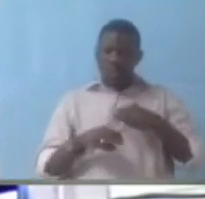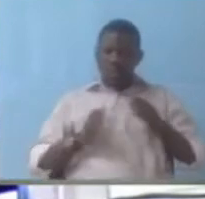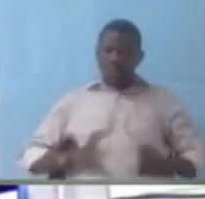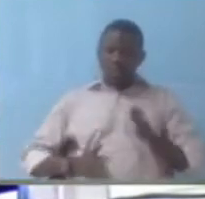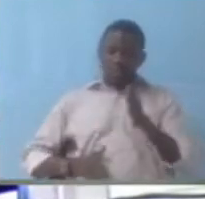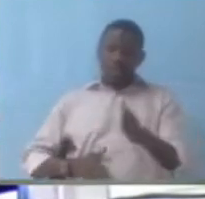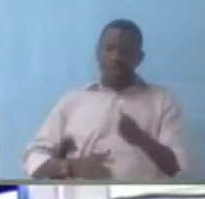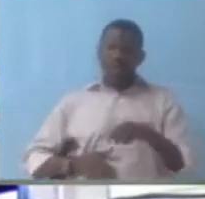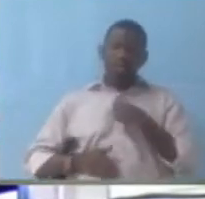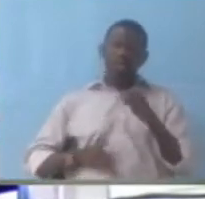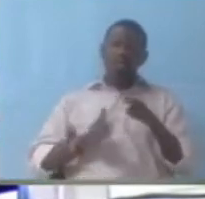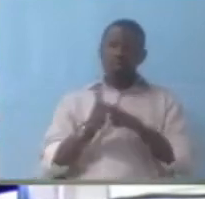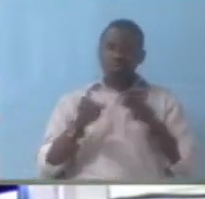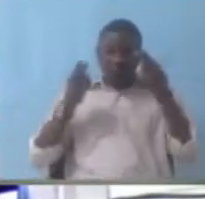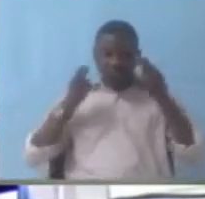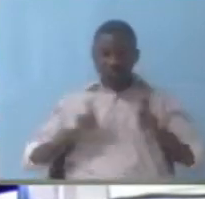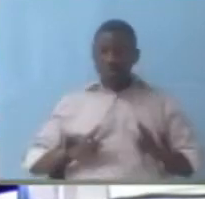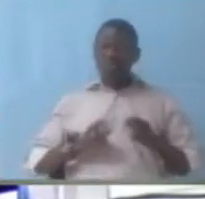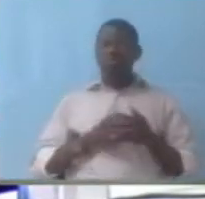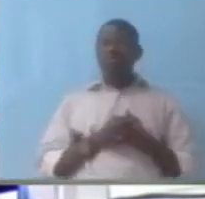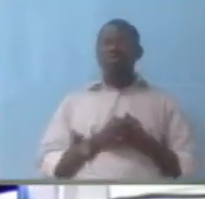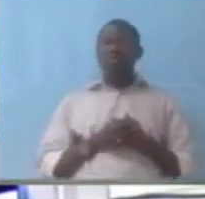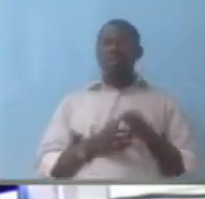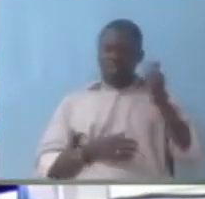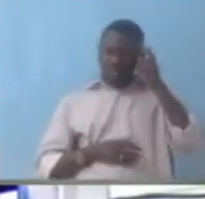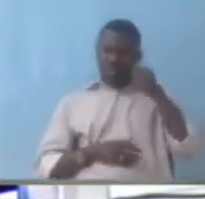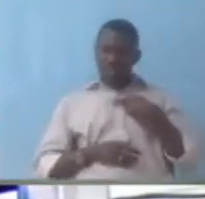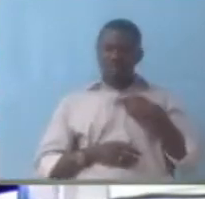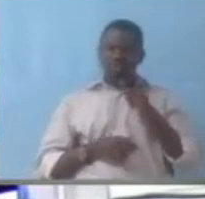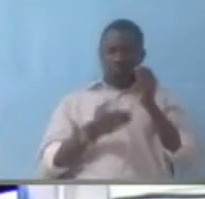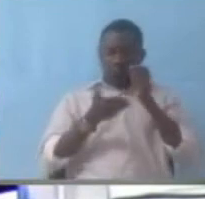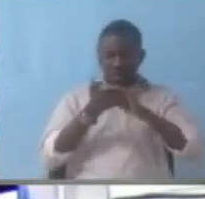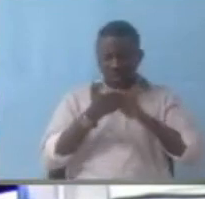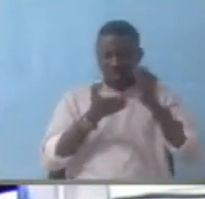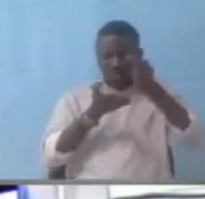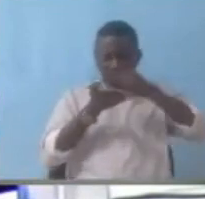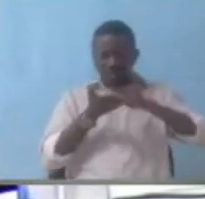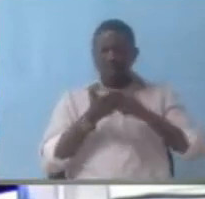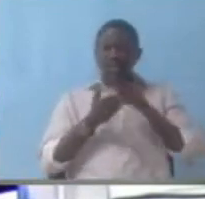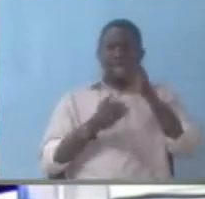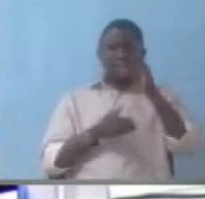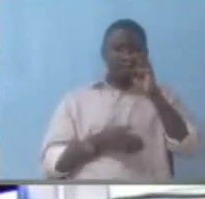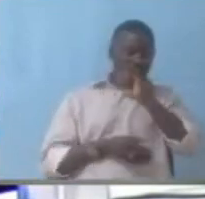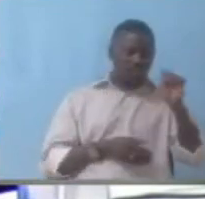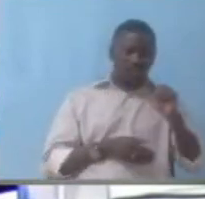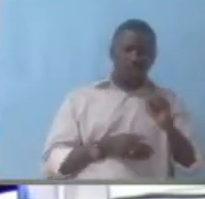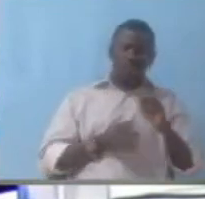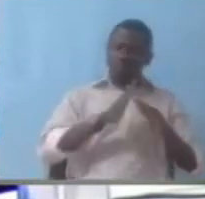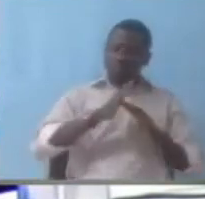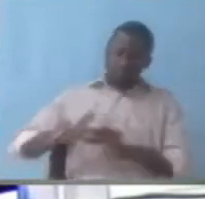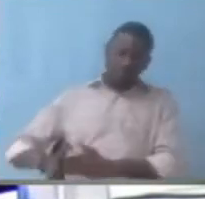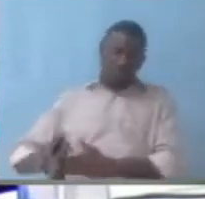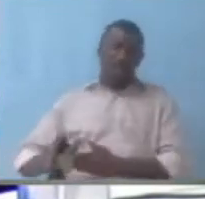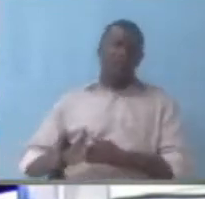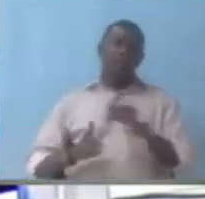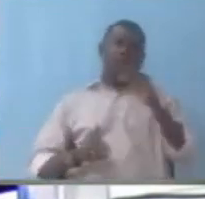you assist in drafting, or I would say that you drafted these decrees that suspended the constitution.